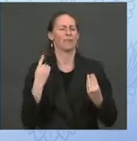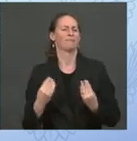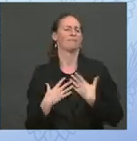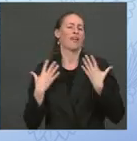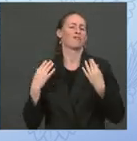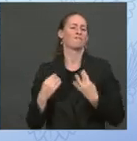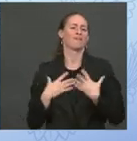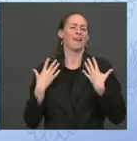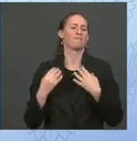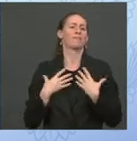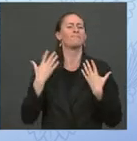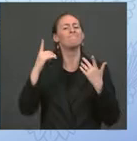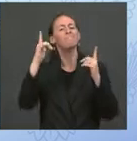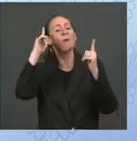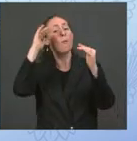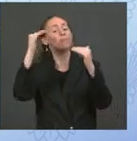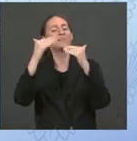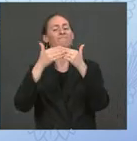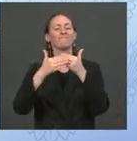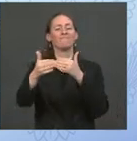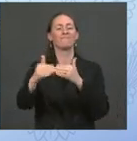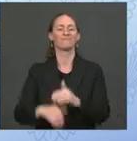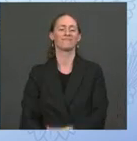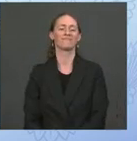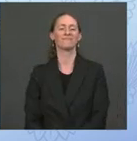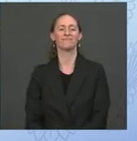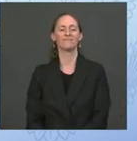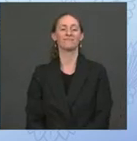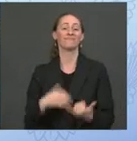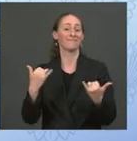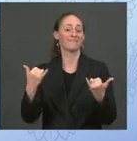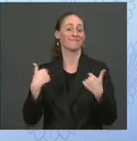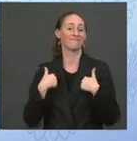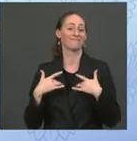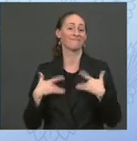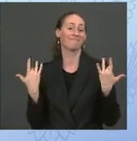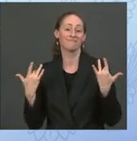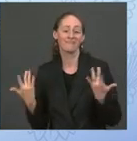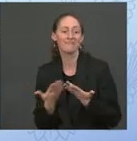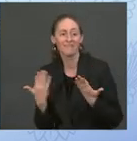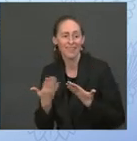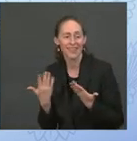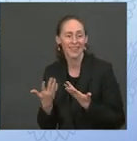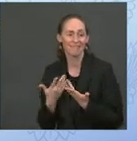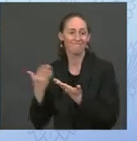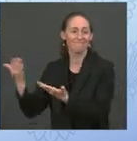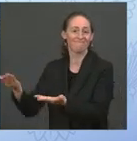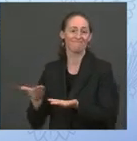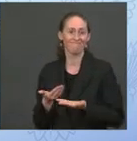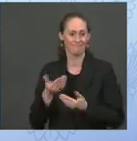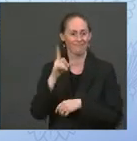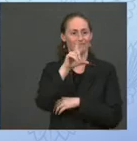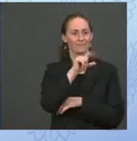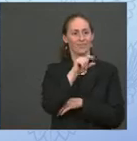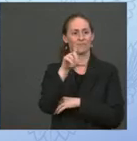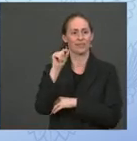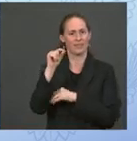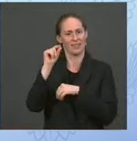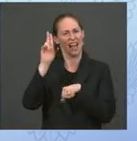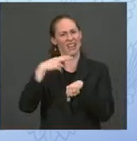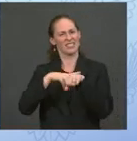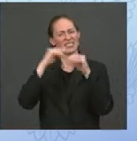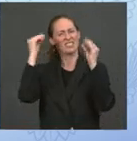continued success. Now it's my pleasure to introduce the 2020 National Teacher of the Year,